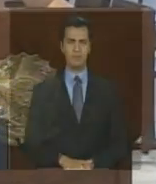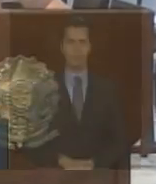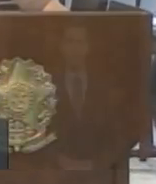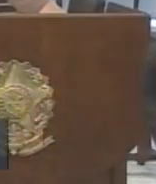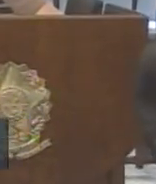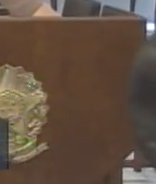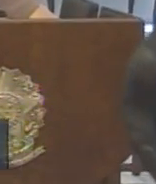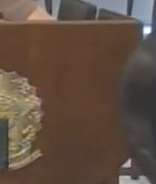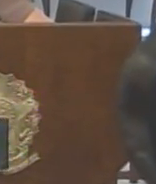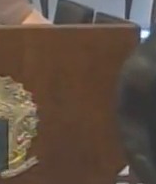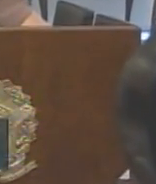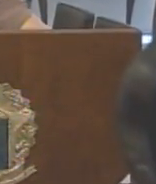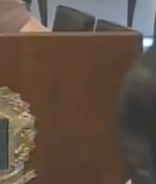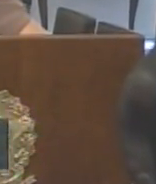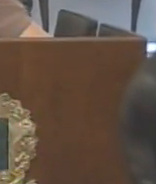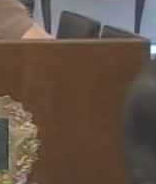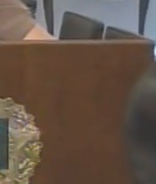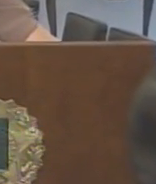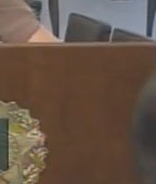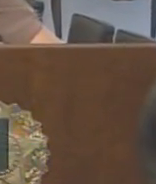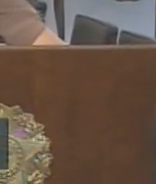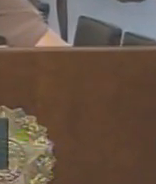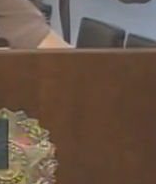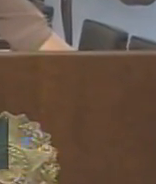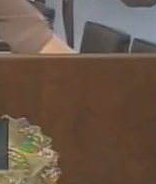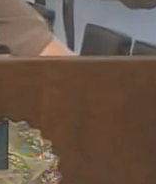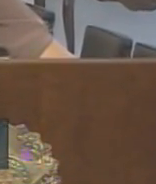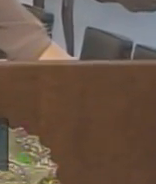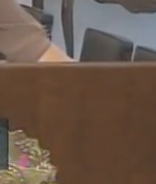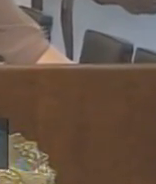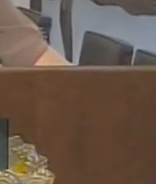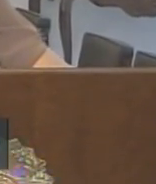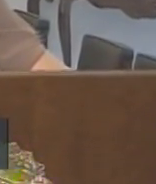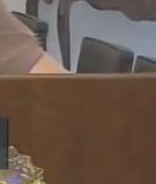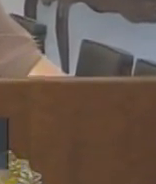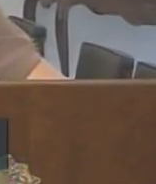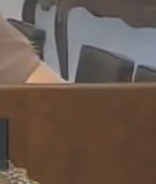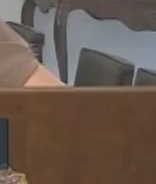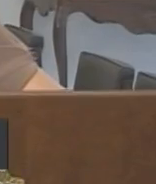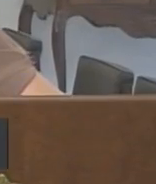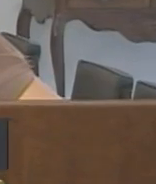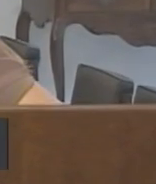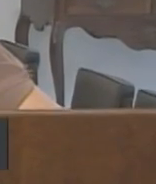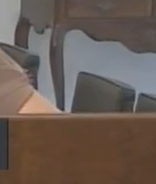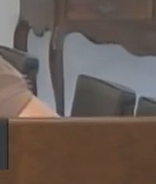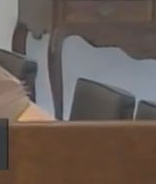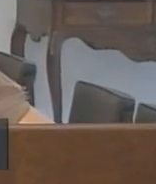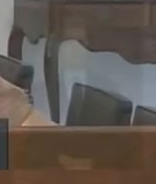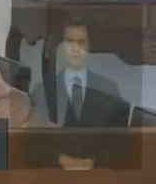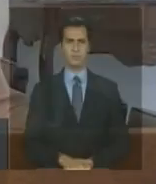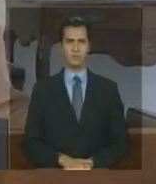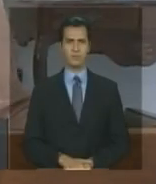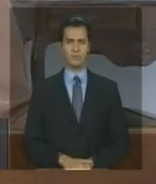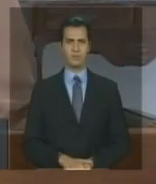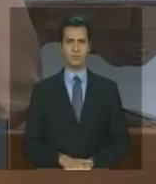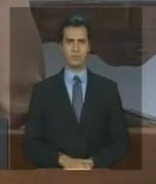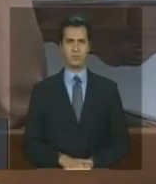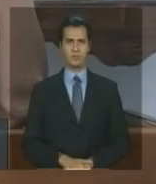of Canada, Mr. David Johnston, and say just how pleased I am to have him and welcome here to Brazil. Acredito